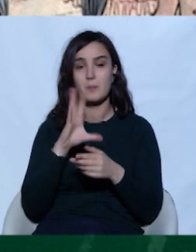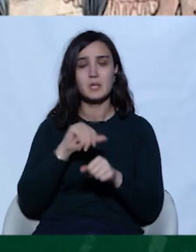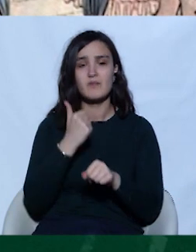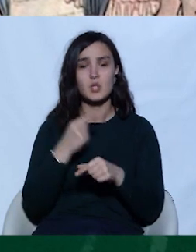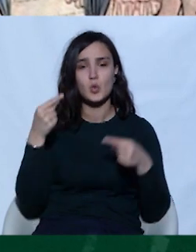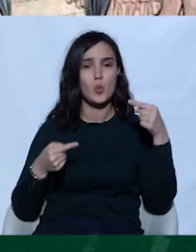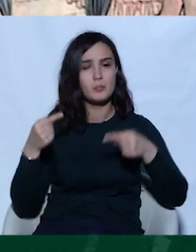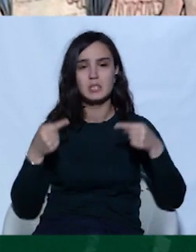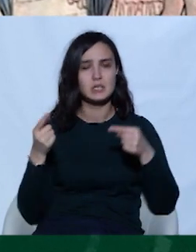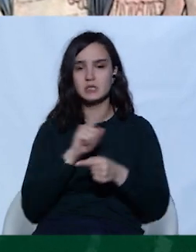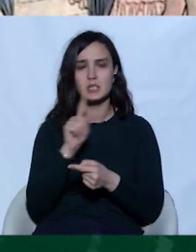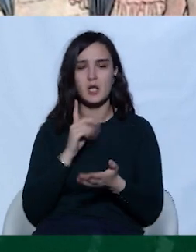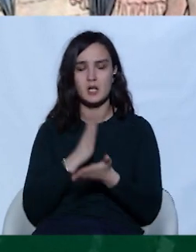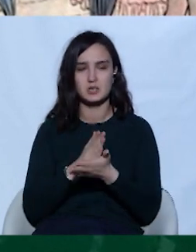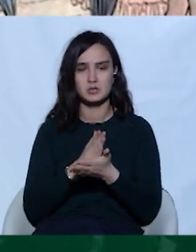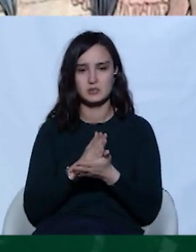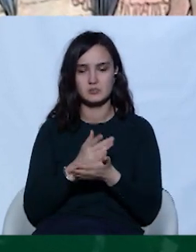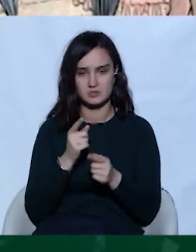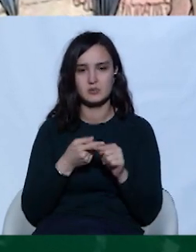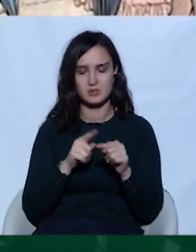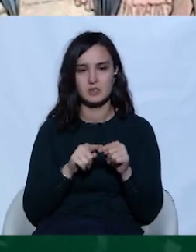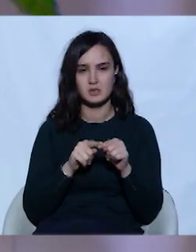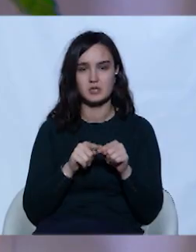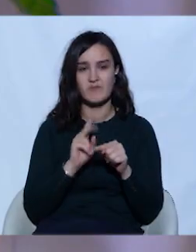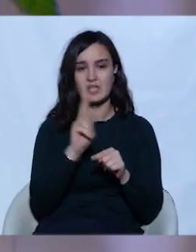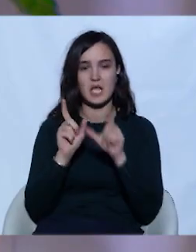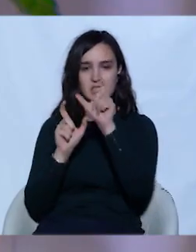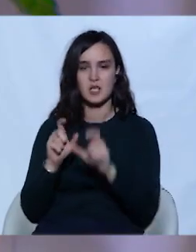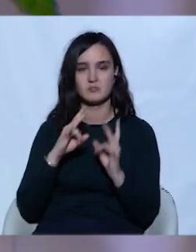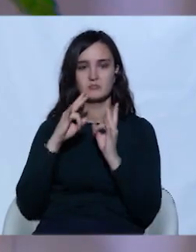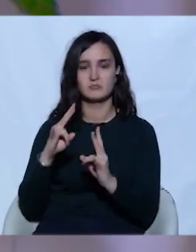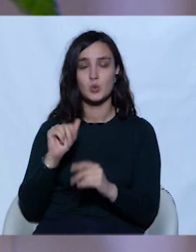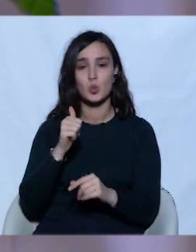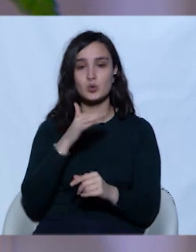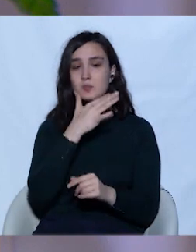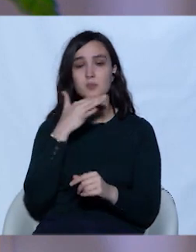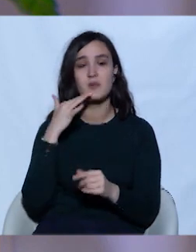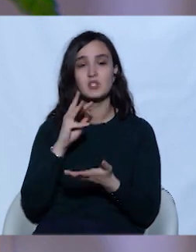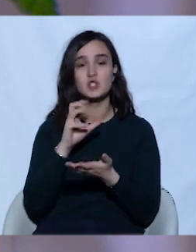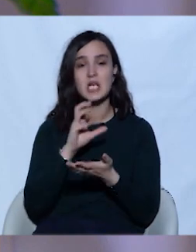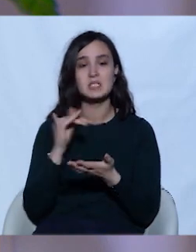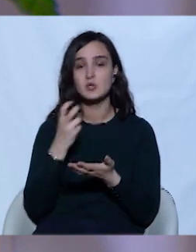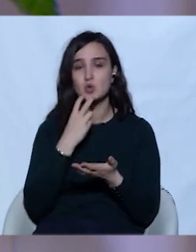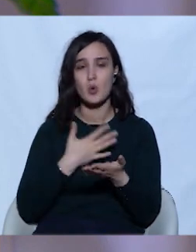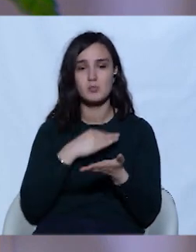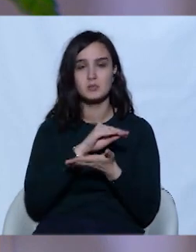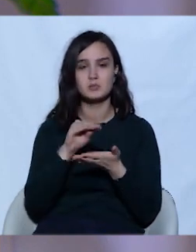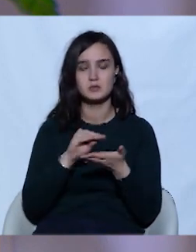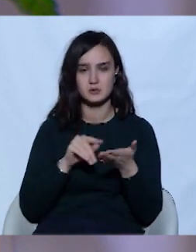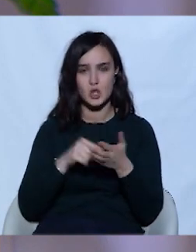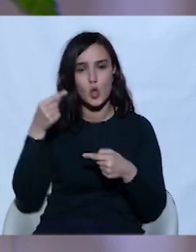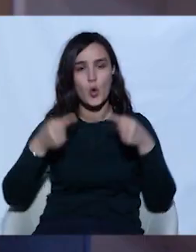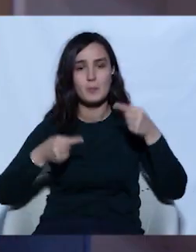abilities causes her to meddle in the romantic lives of those around her, leading to many romantic